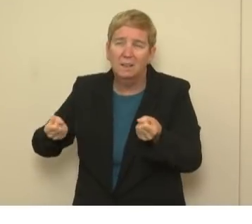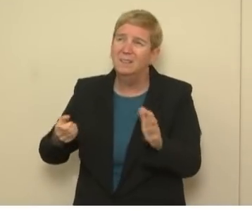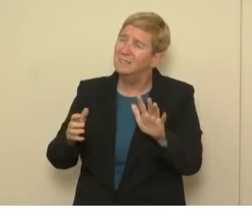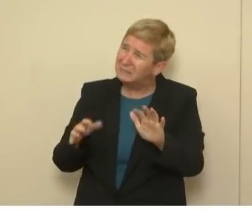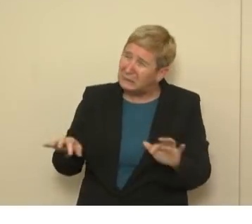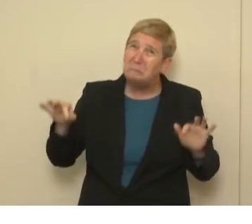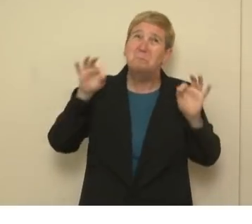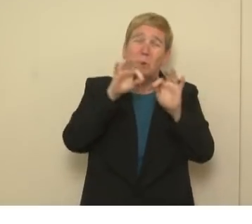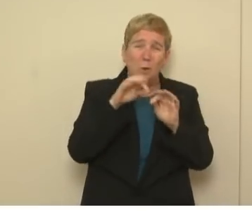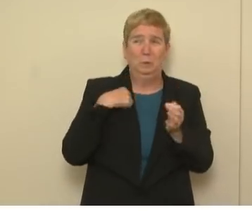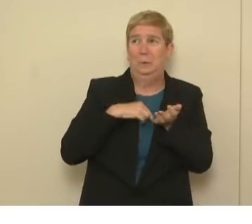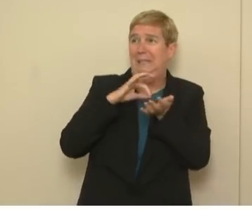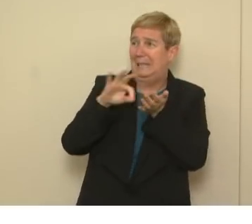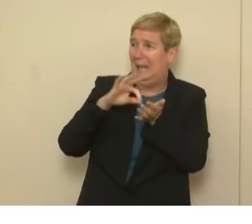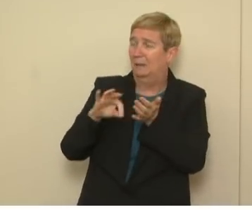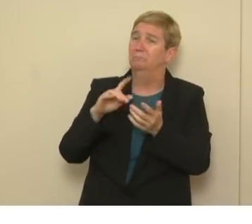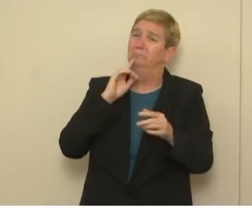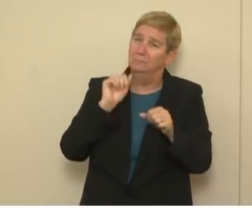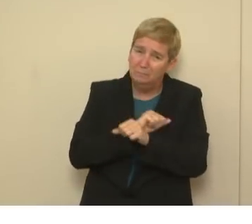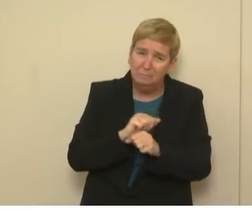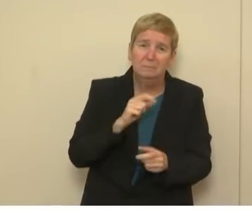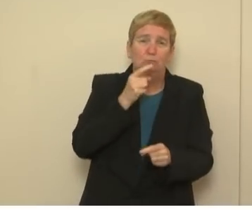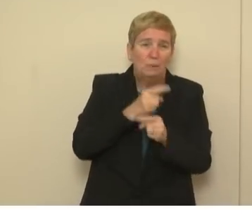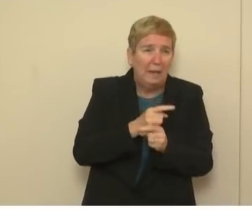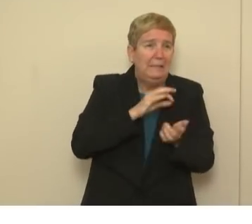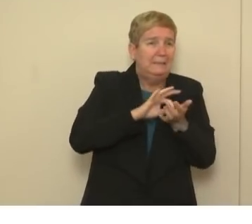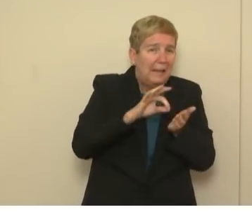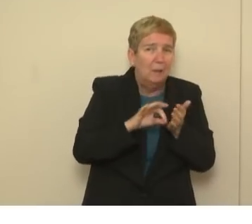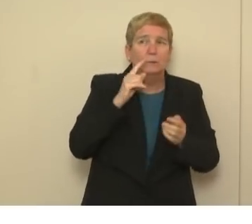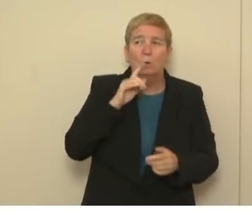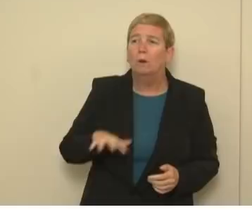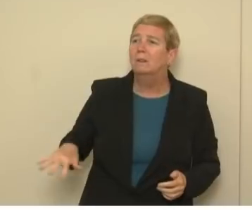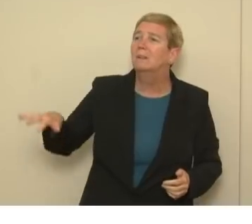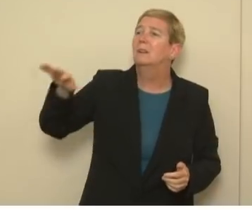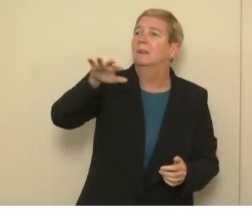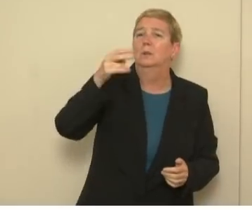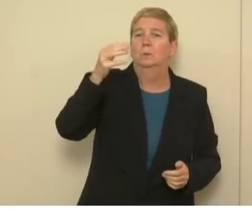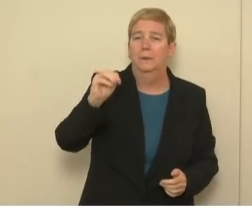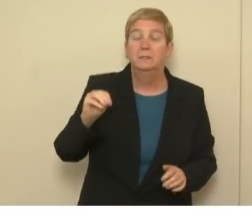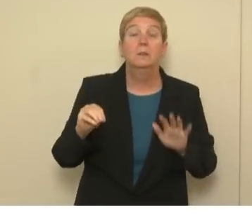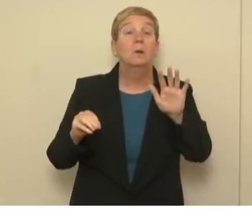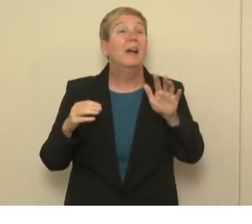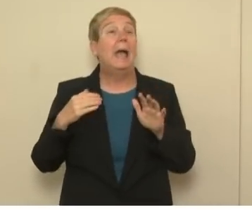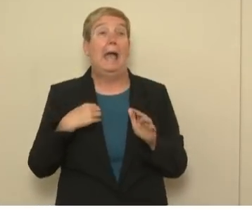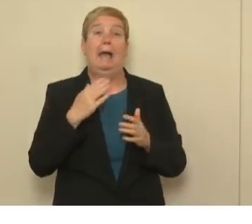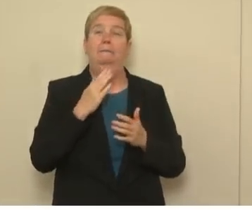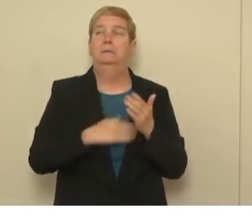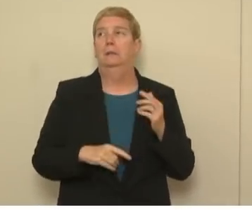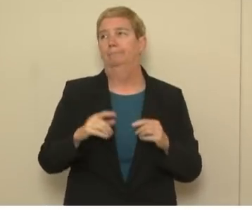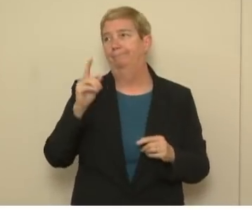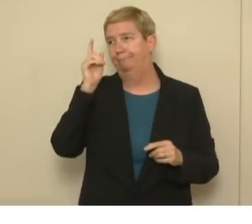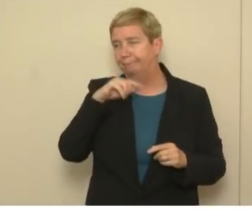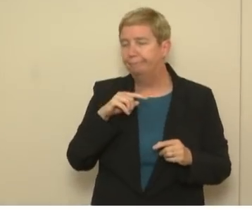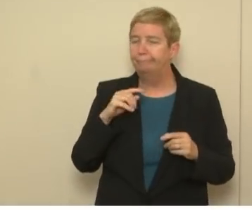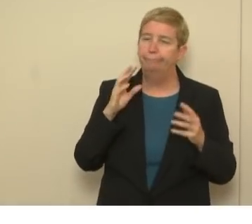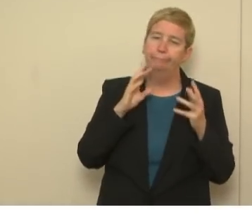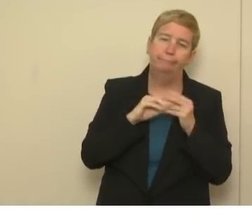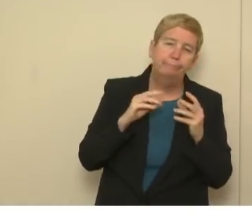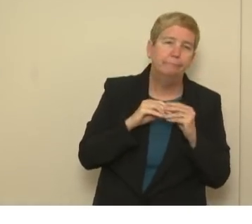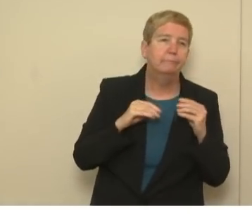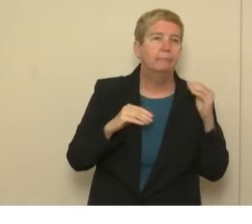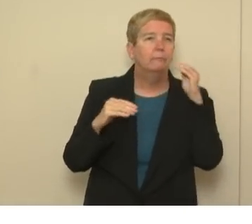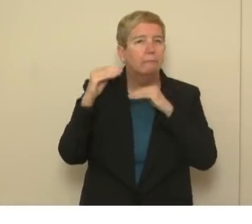counted. There's some myths about the census that I'm very happy to go through, and there's a slide for that.